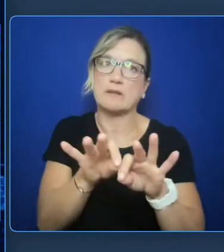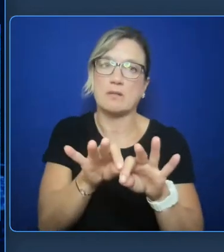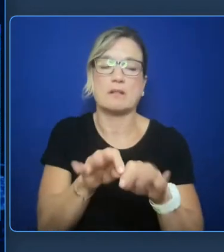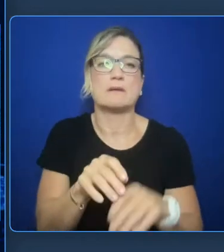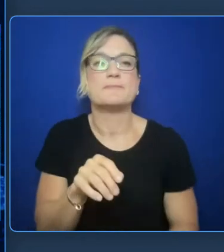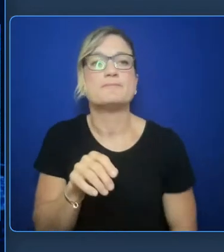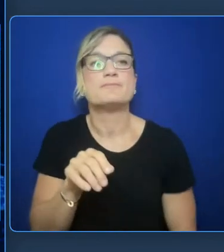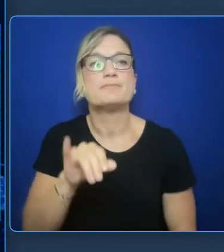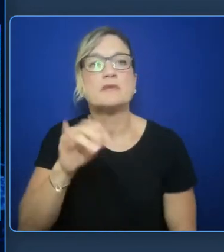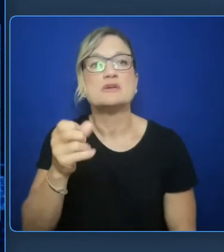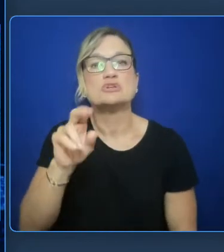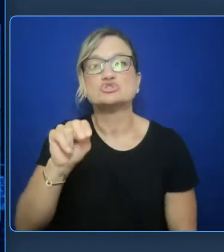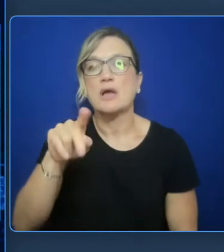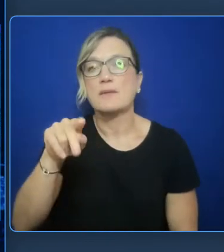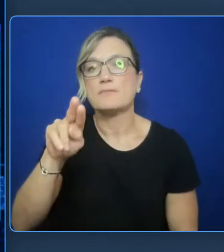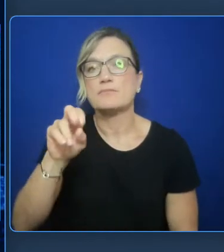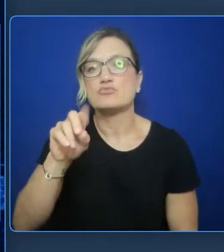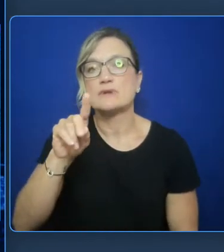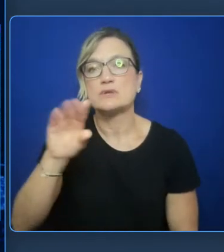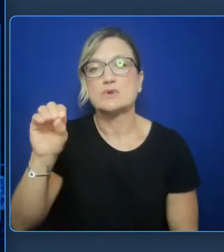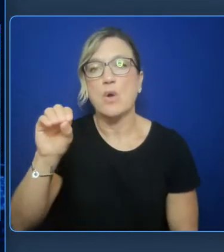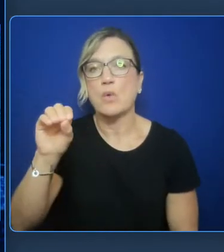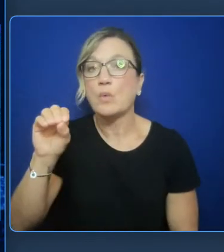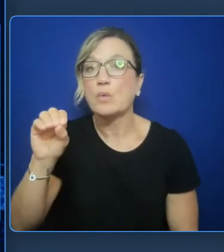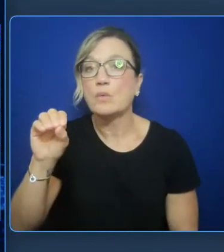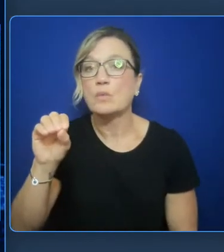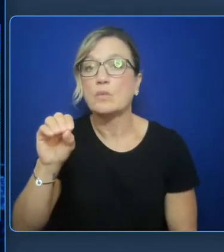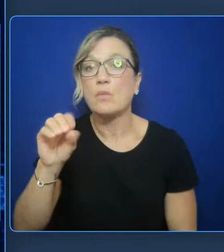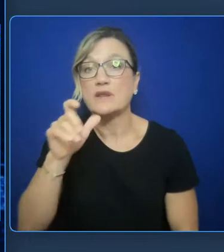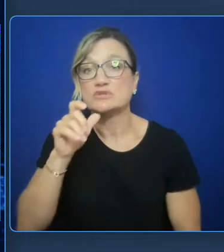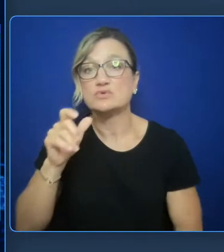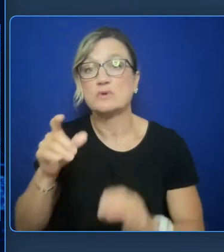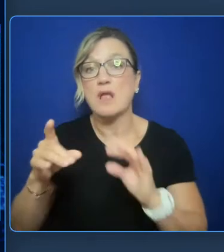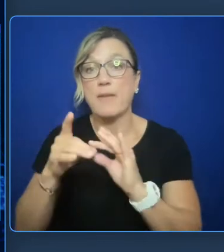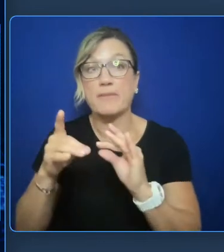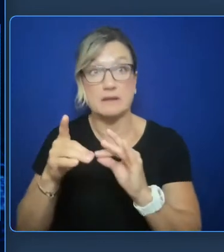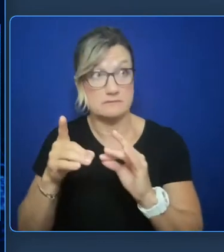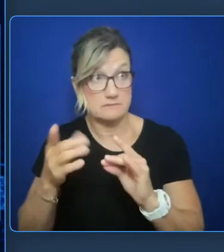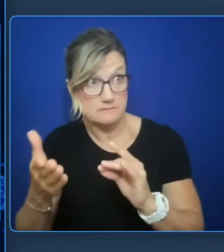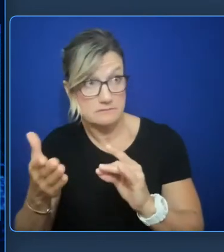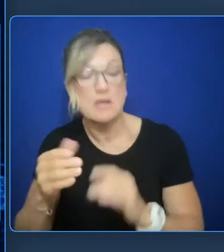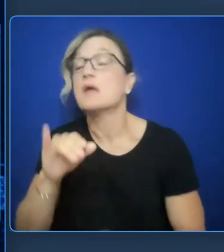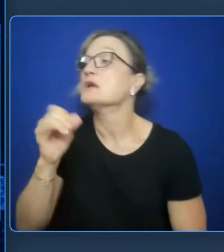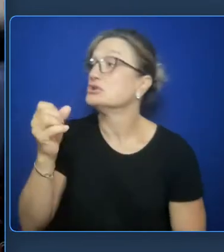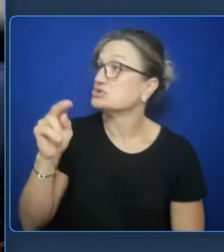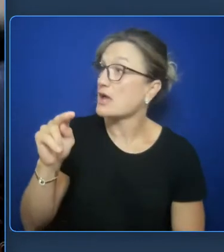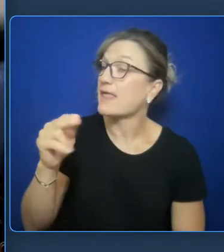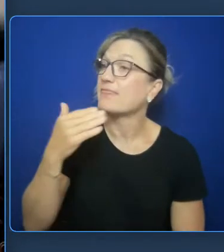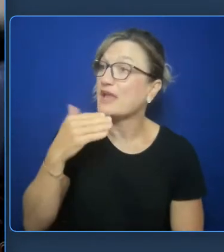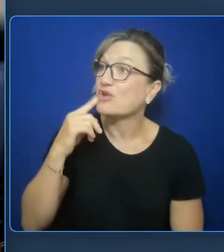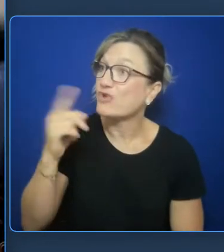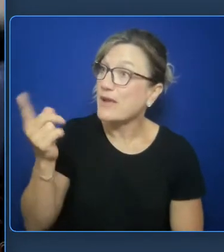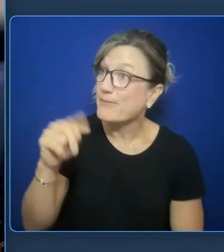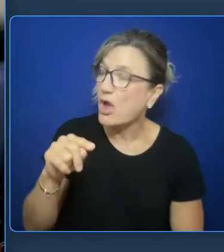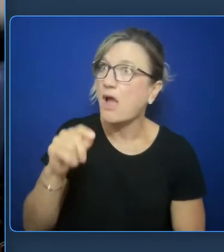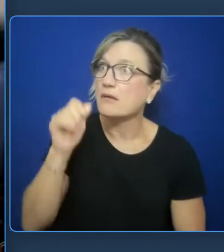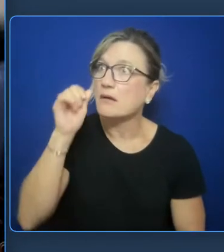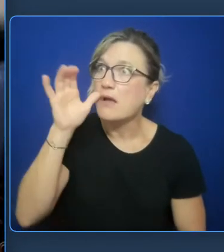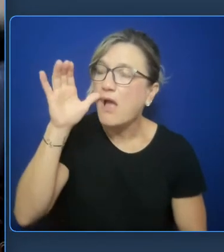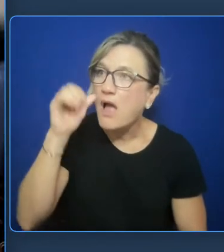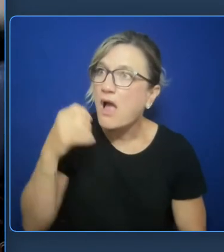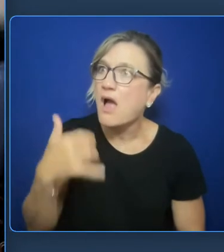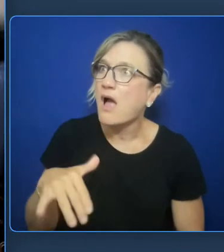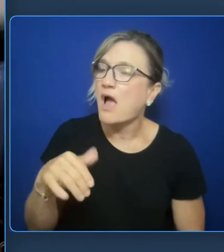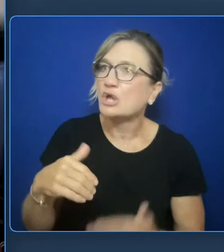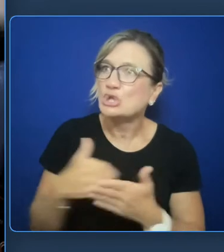John Preto wanted to jump in on this. Oh, I think Joel, thank you for coming on. This is eye-opening